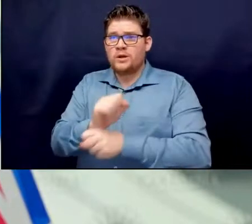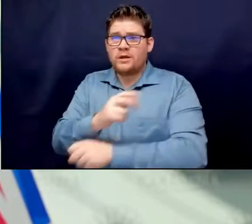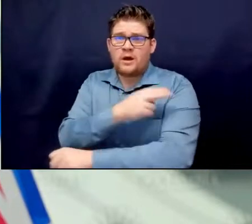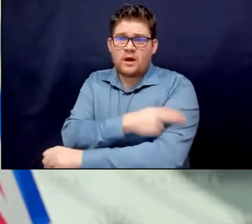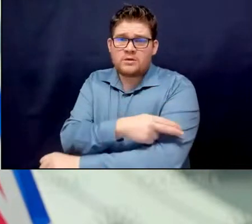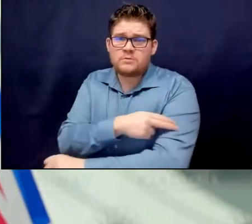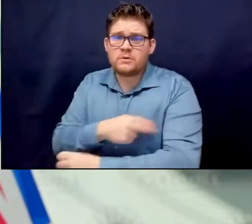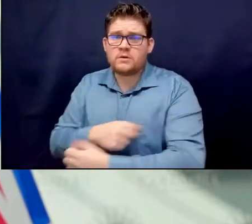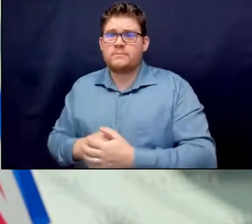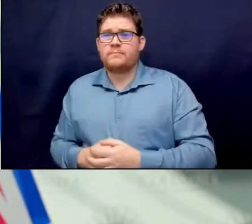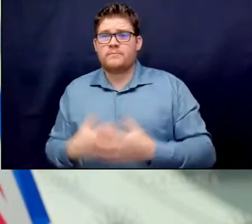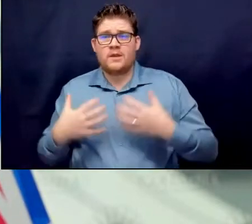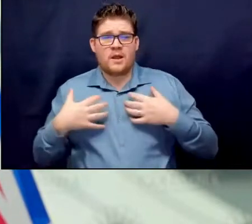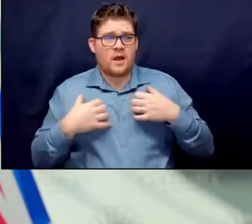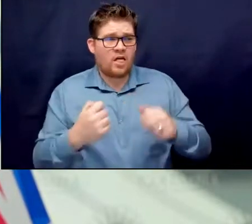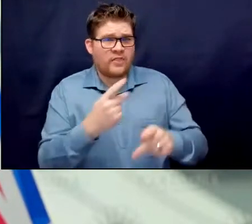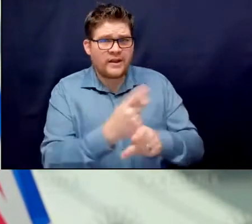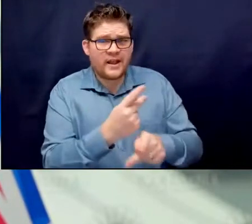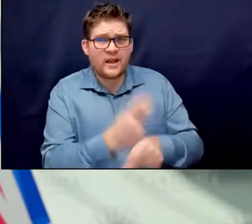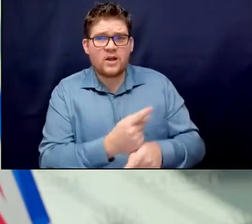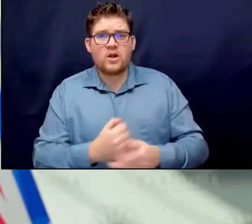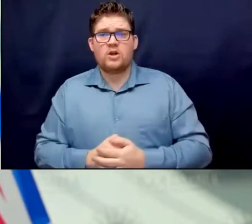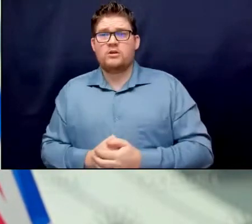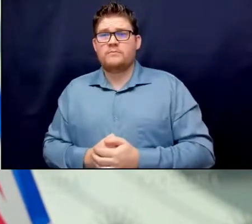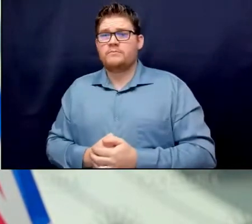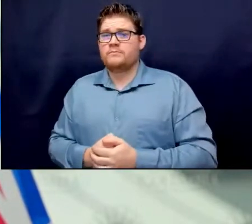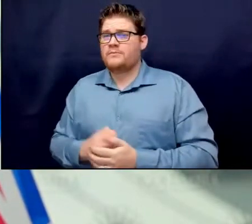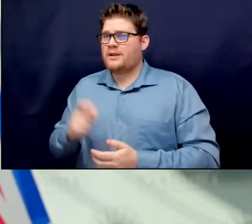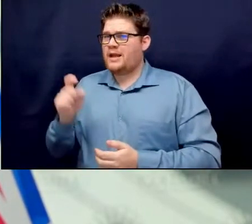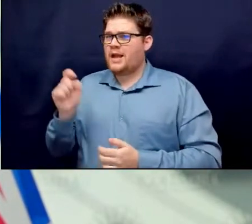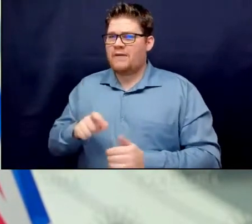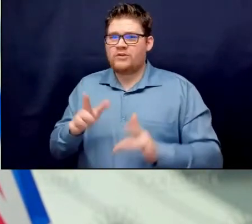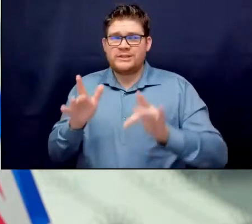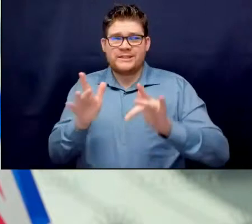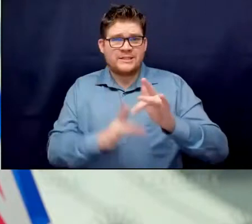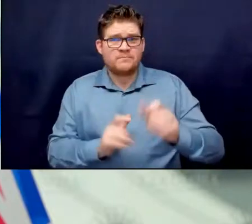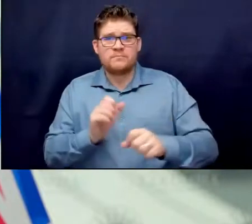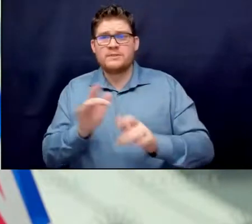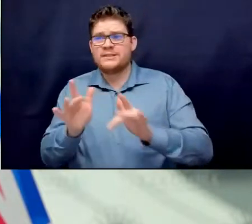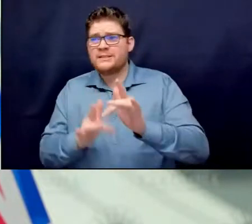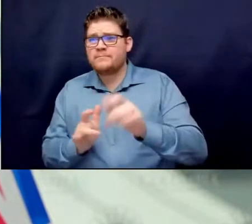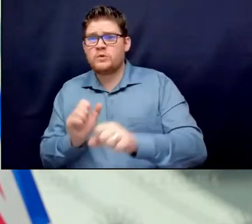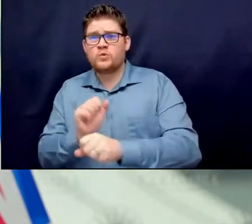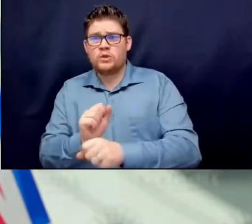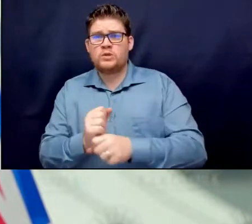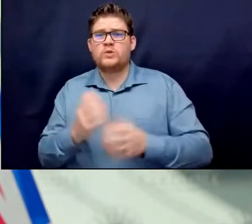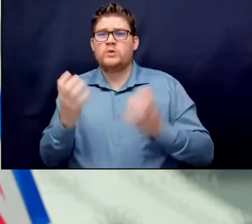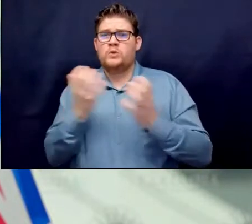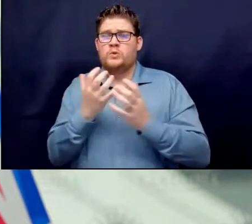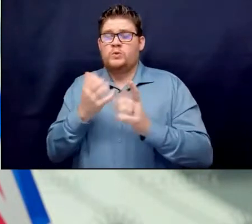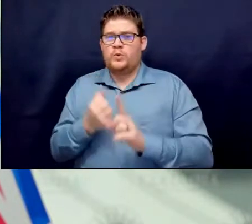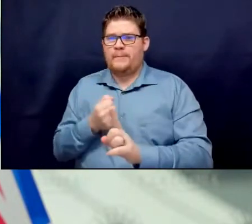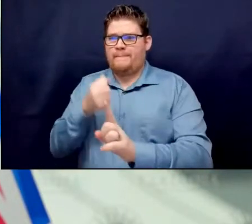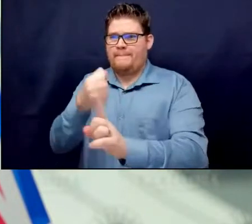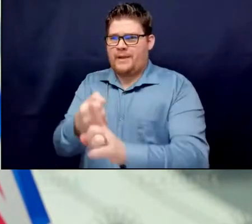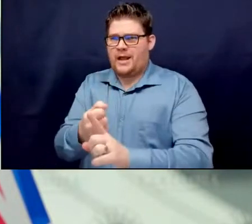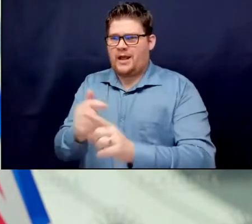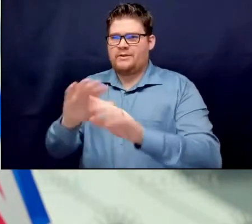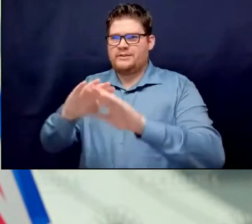services, and we are adapting everywhere, and you've seen some of that adaptation in the last number of days. The cancellation